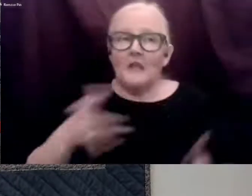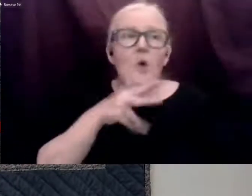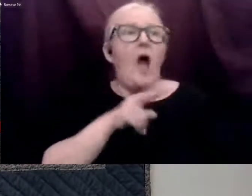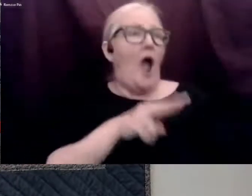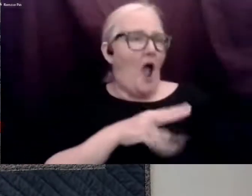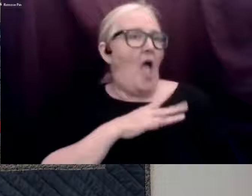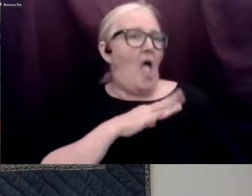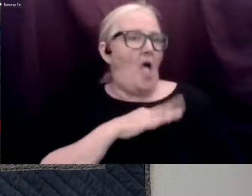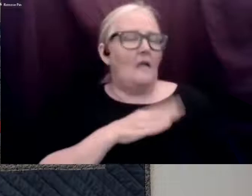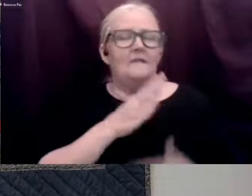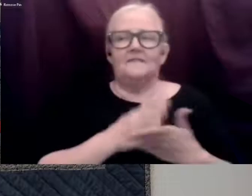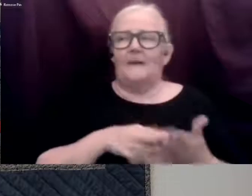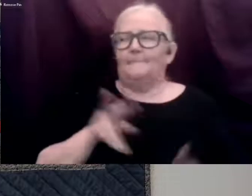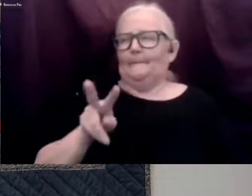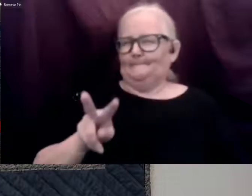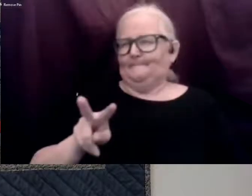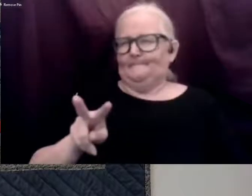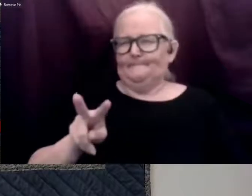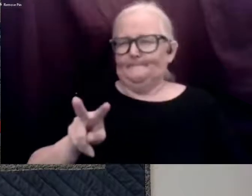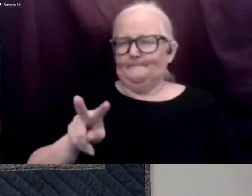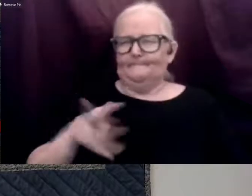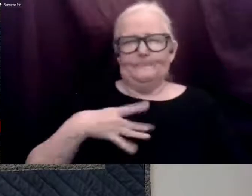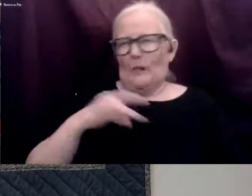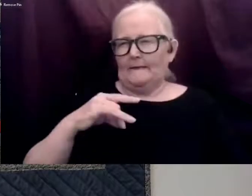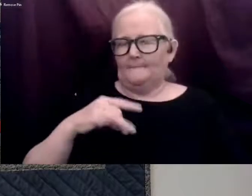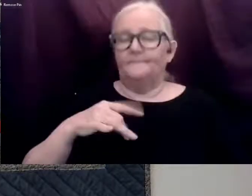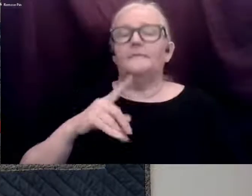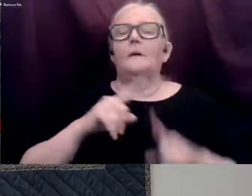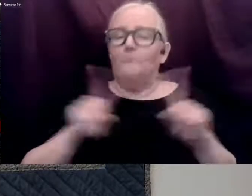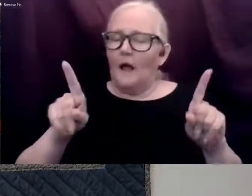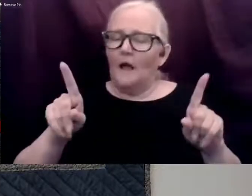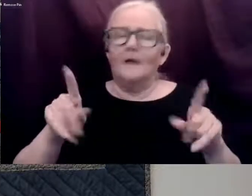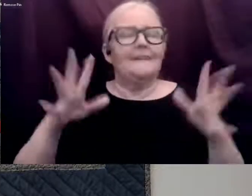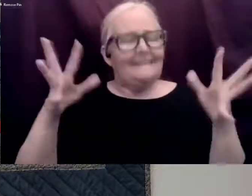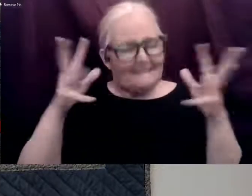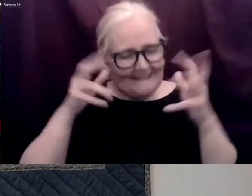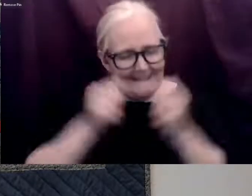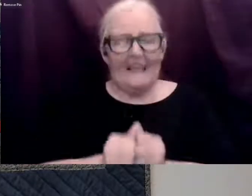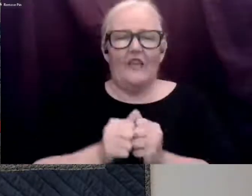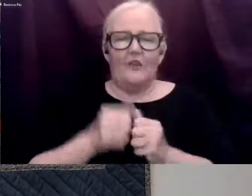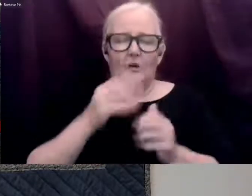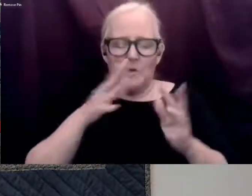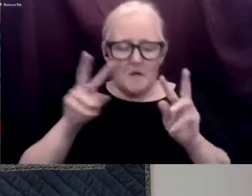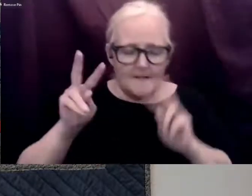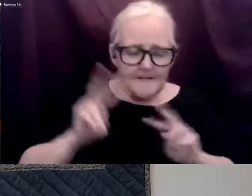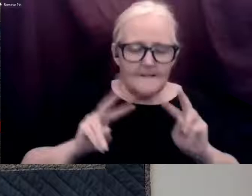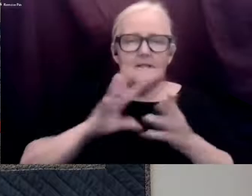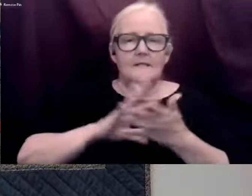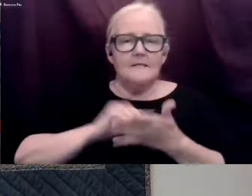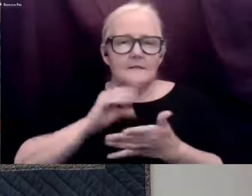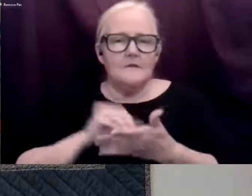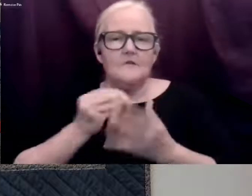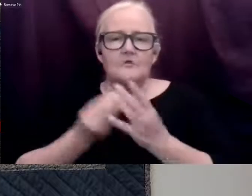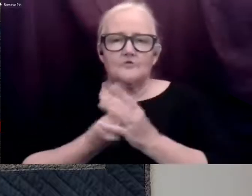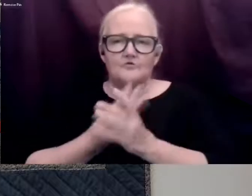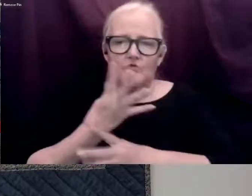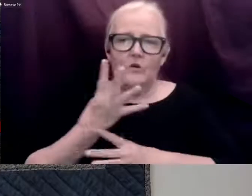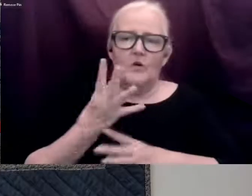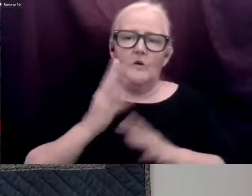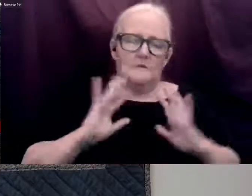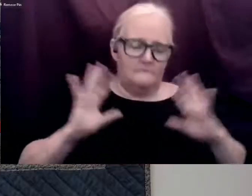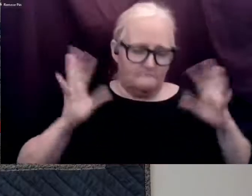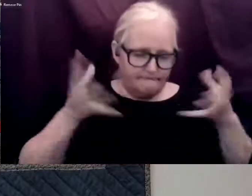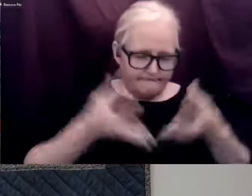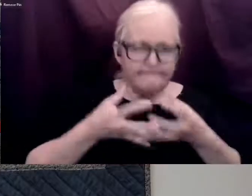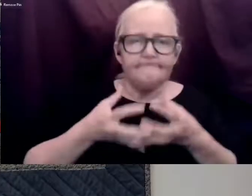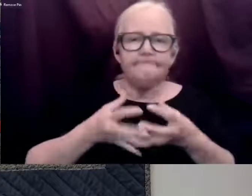it all, we will be learning and growing together as our own people and as a congregation.